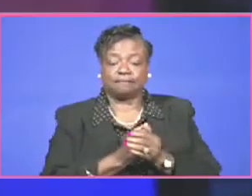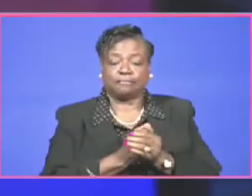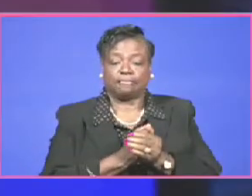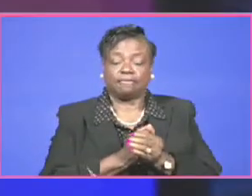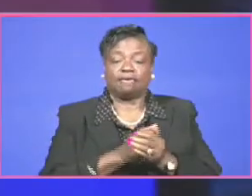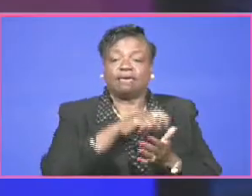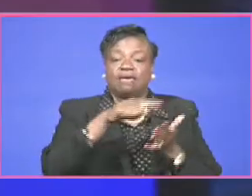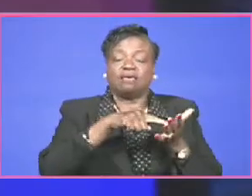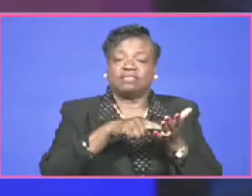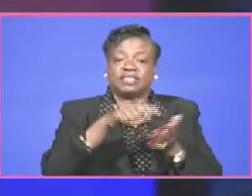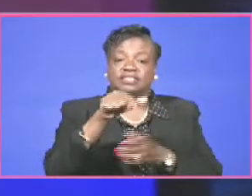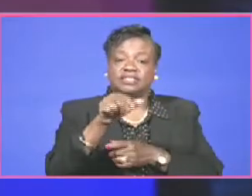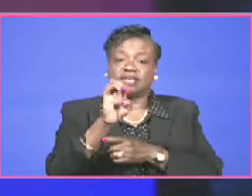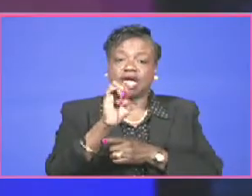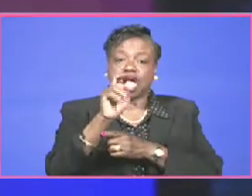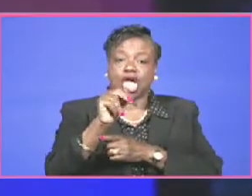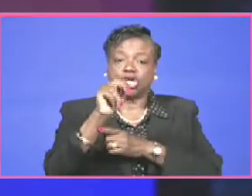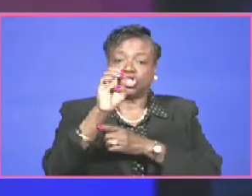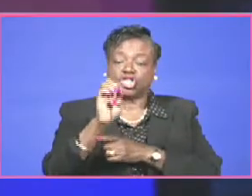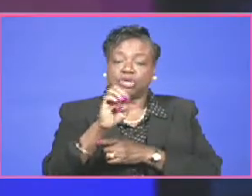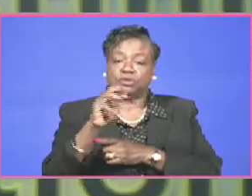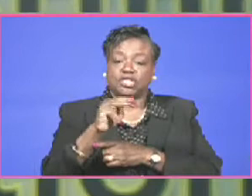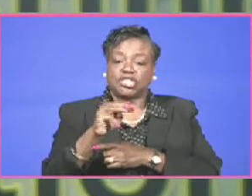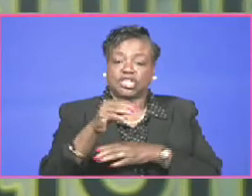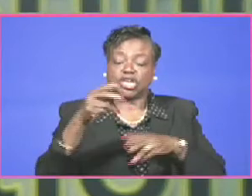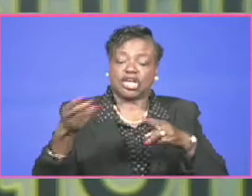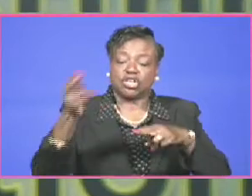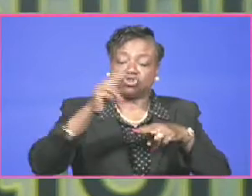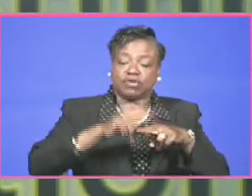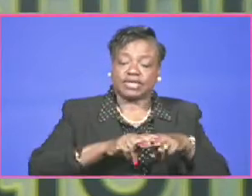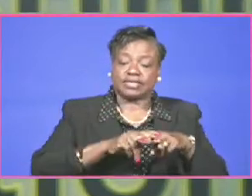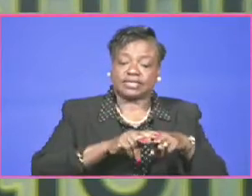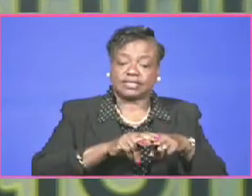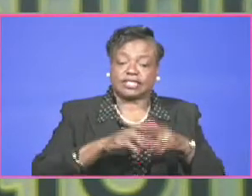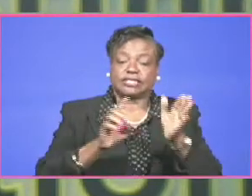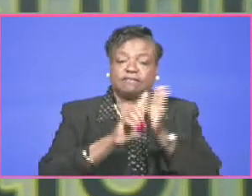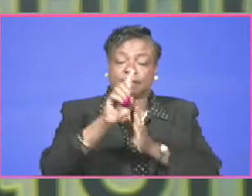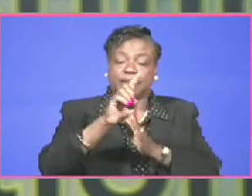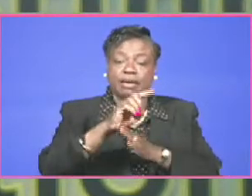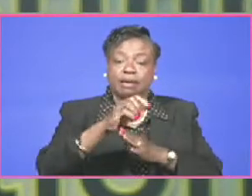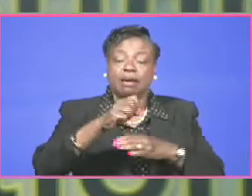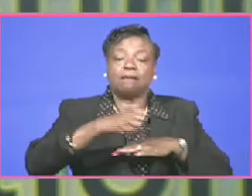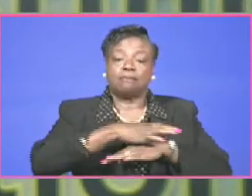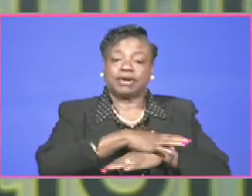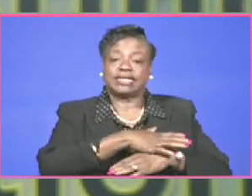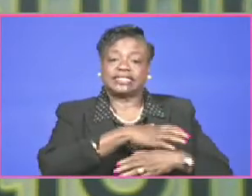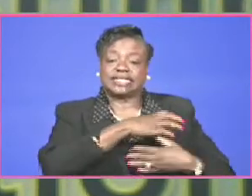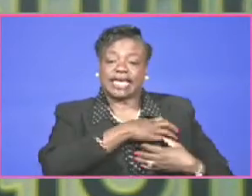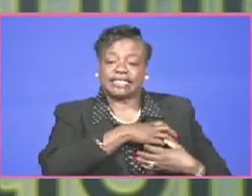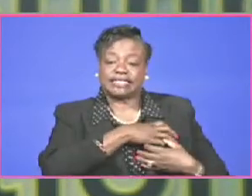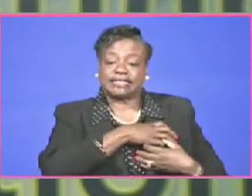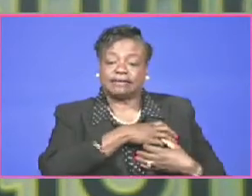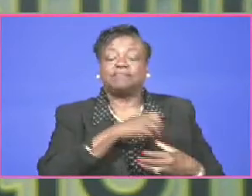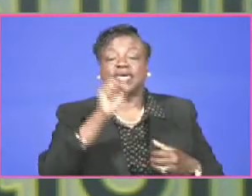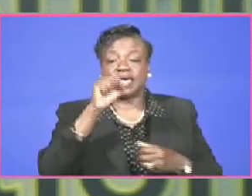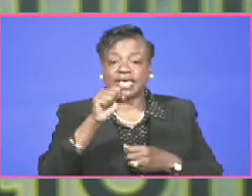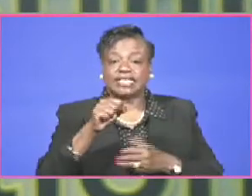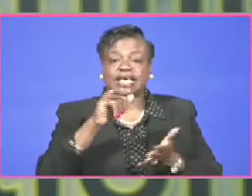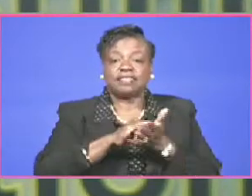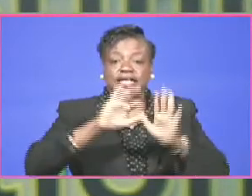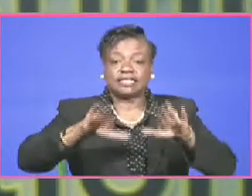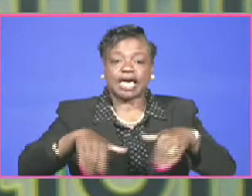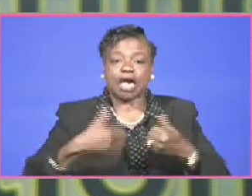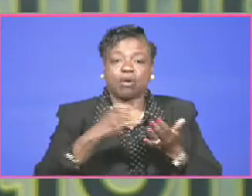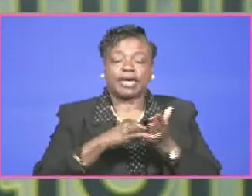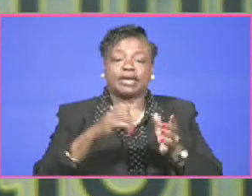mutation increase a woman's risk of breast cancer or developing breast cancer? Well, that's how it really got its name, because it was found that